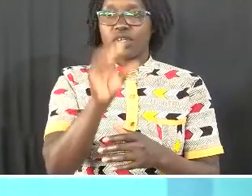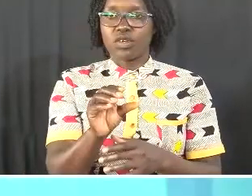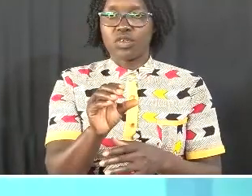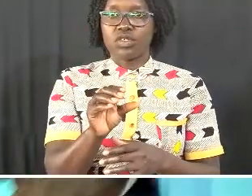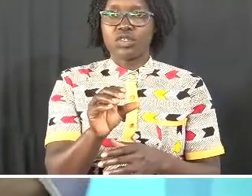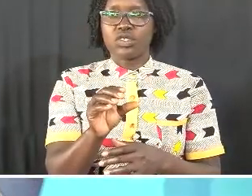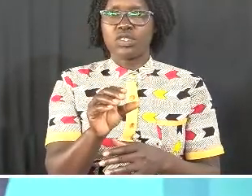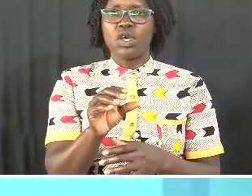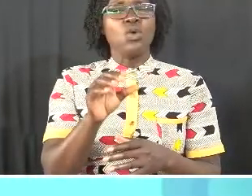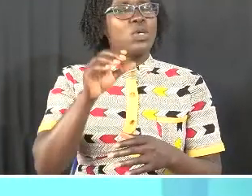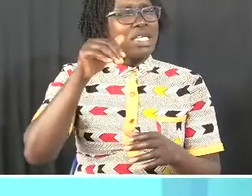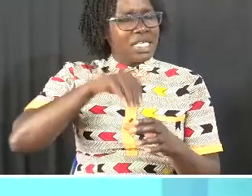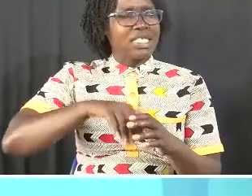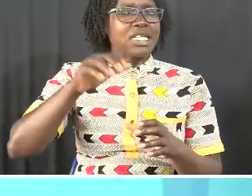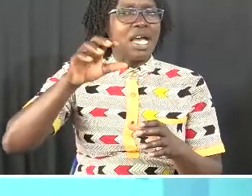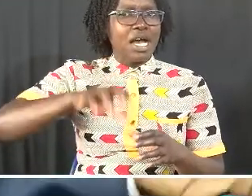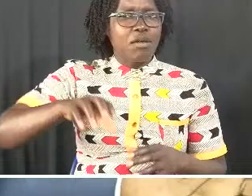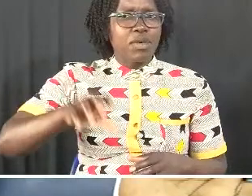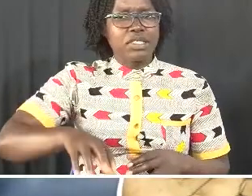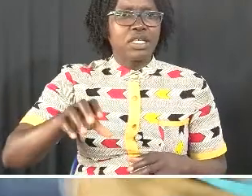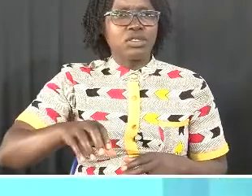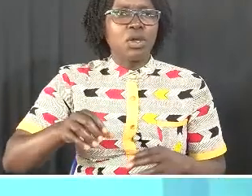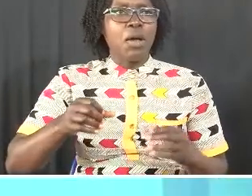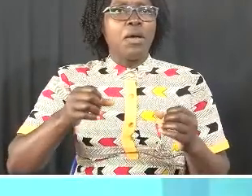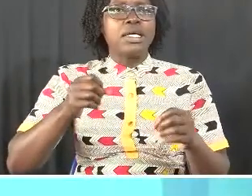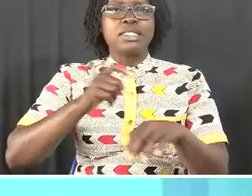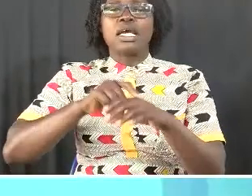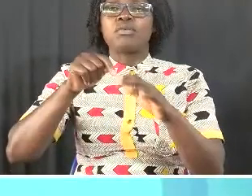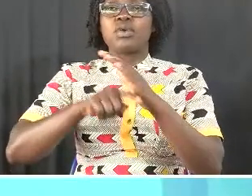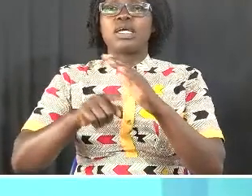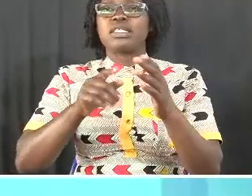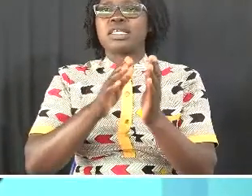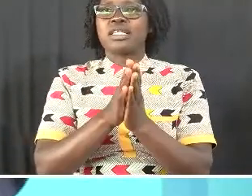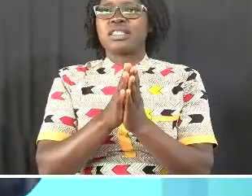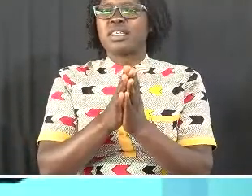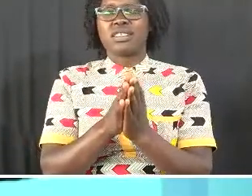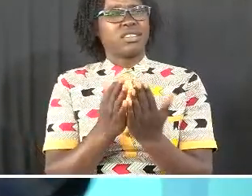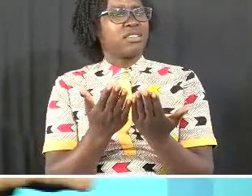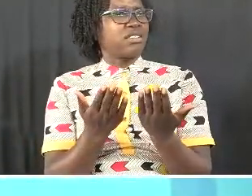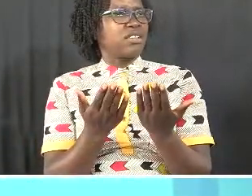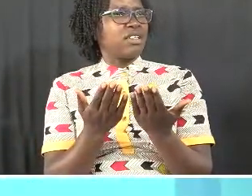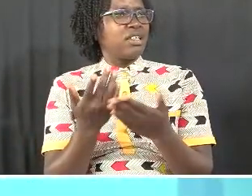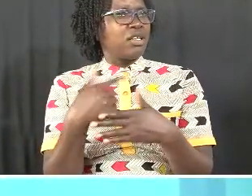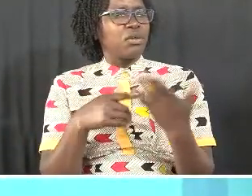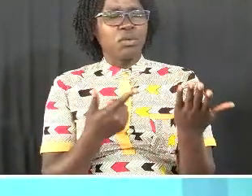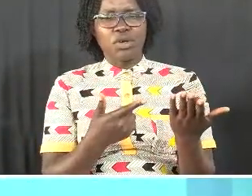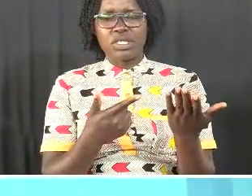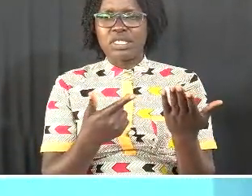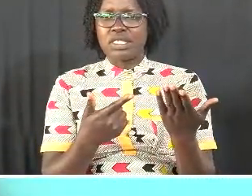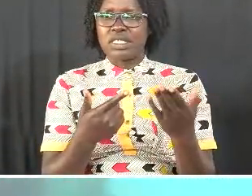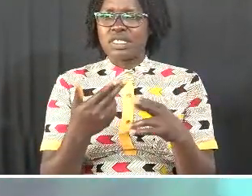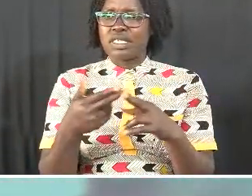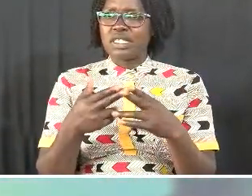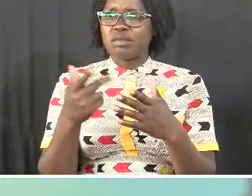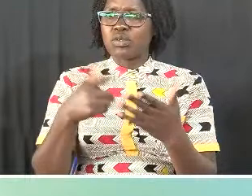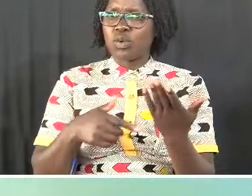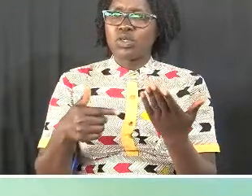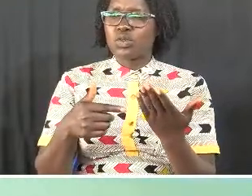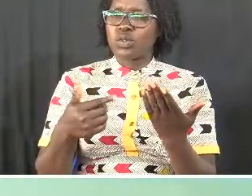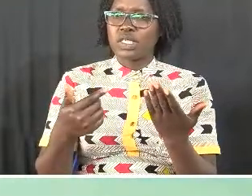We were in a matatu. Many in those matatu didn't even care to ask us what our name is or what we are carrying.